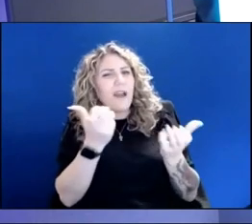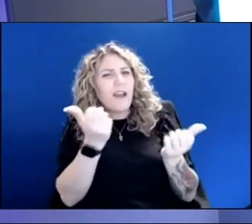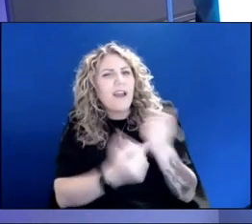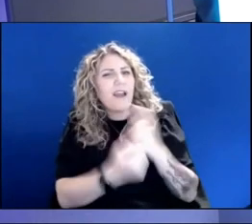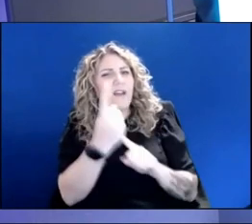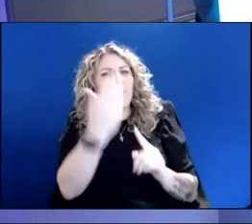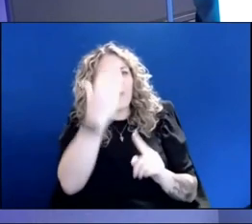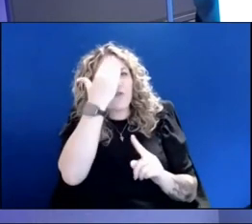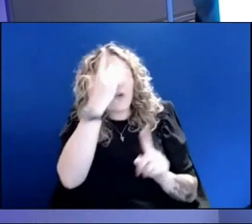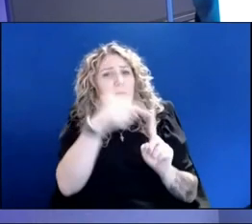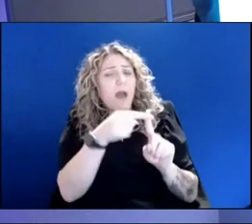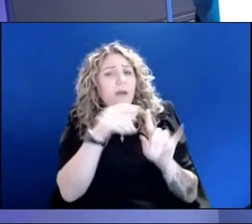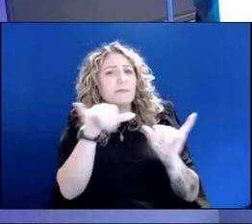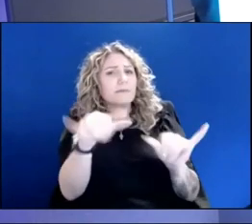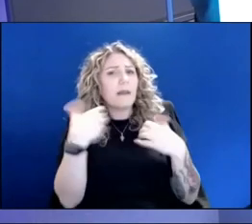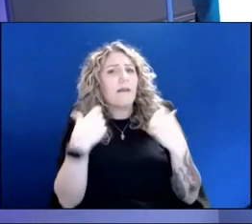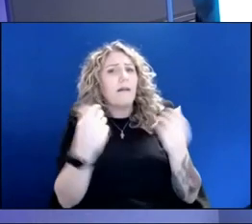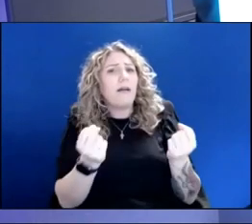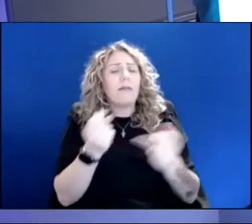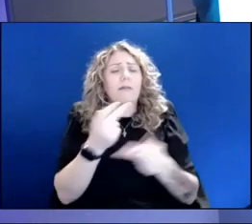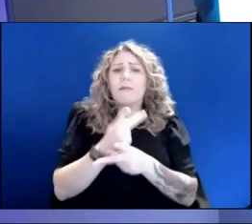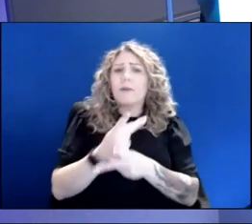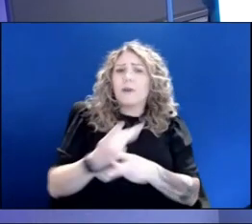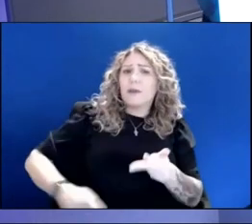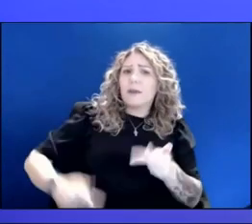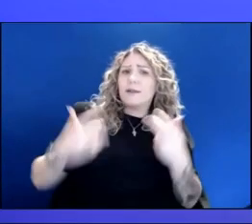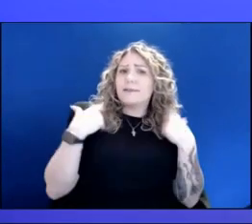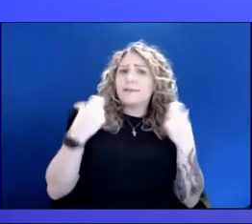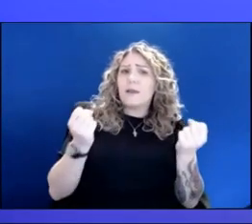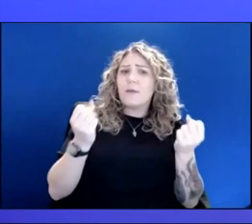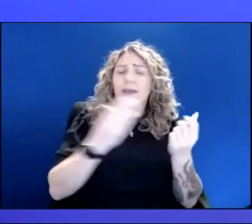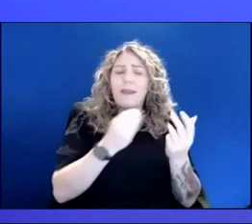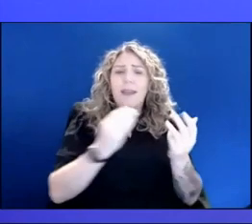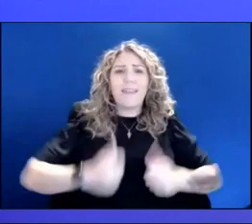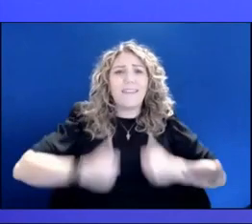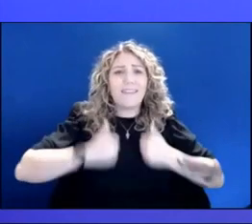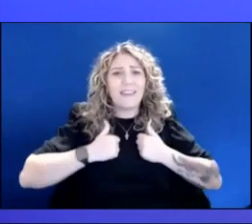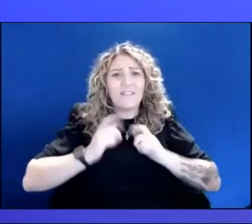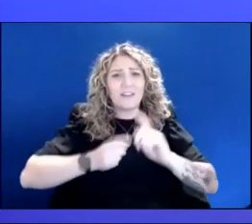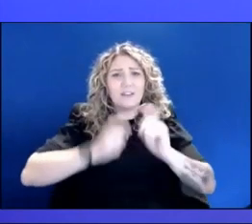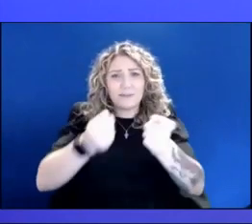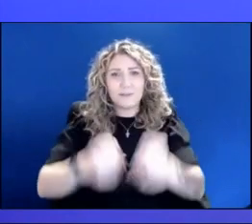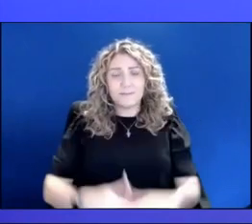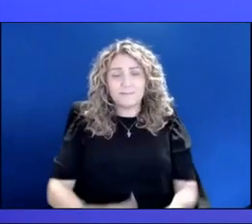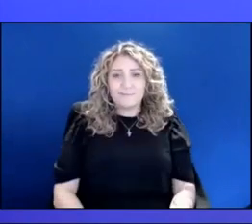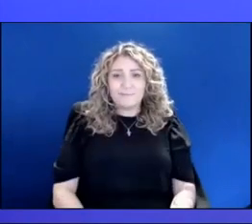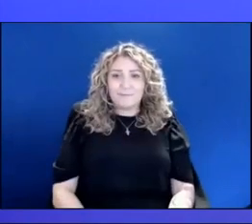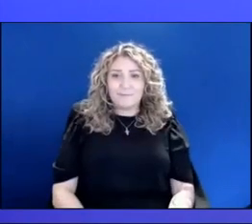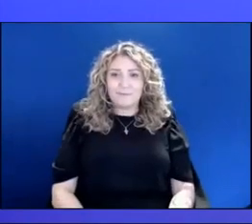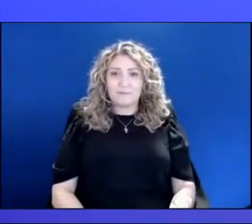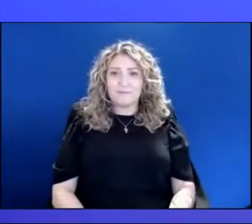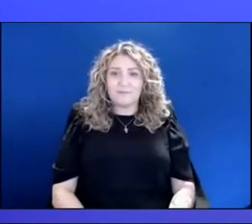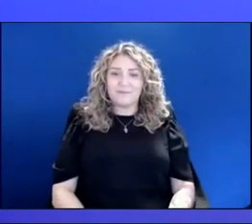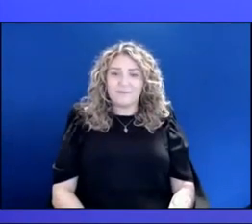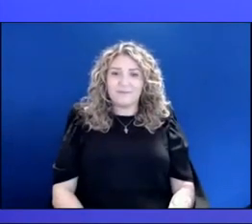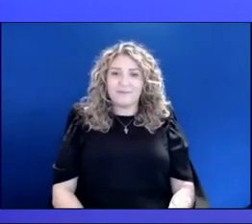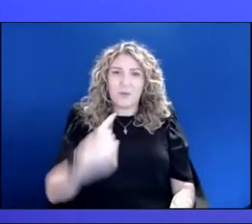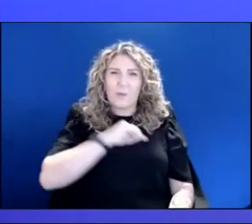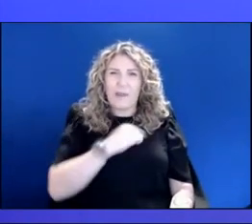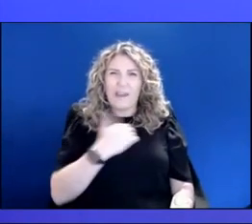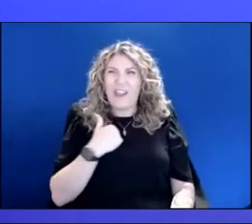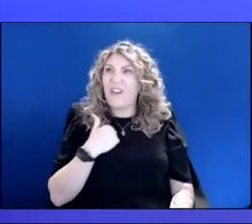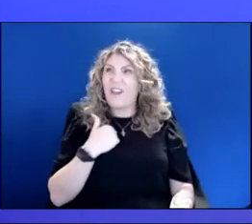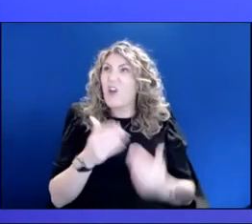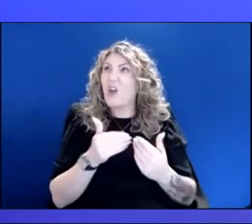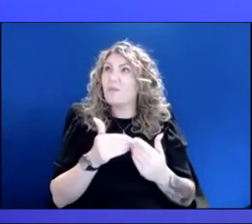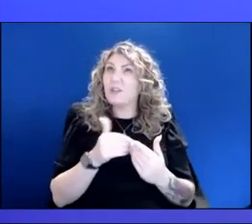keeping our kidneys healthy, and about living donation. Yeah, I mean, we have, I think, almost 350, 400 people on our